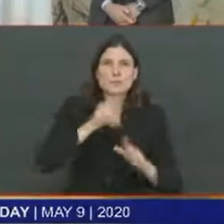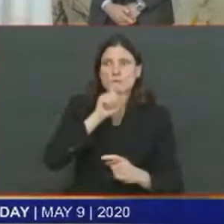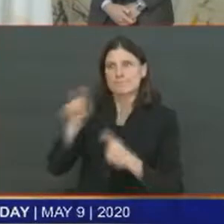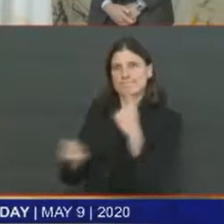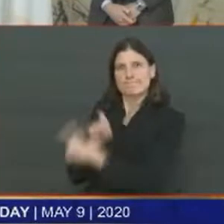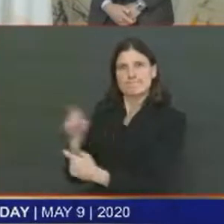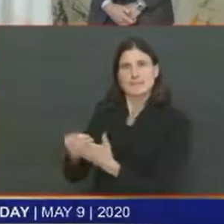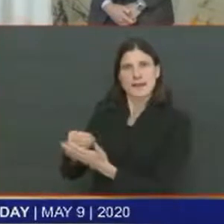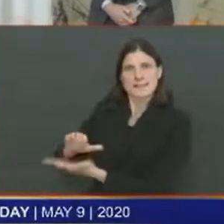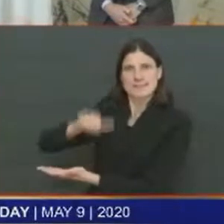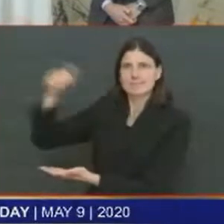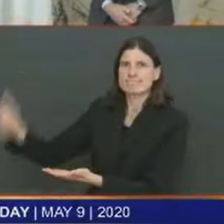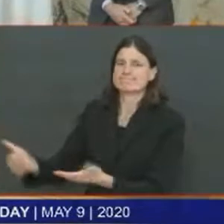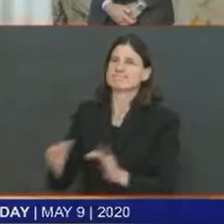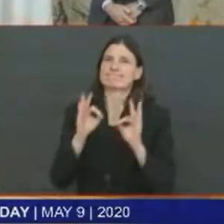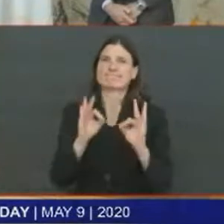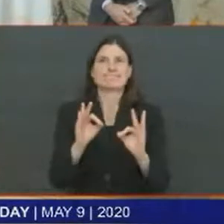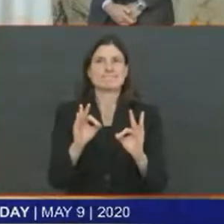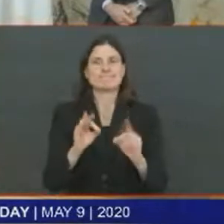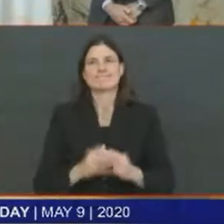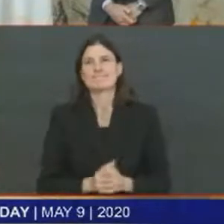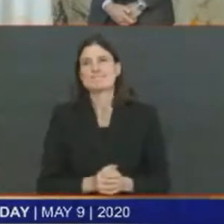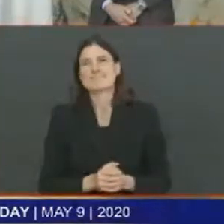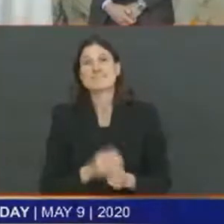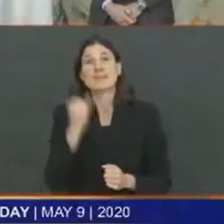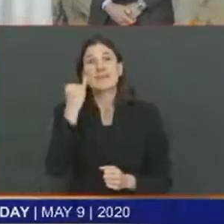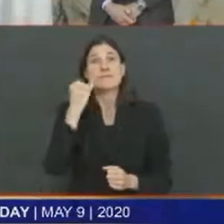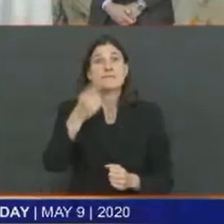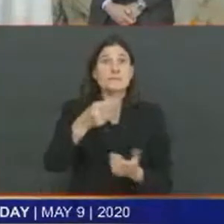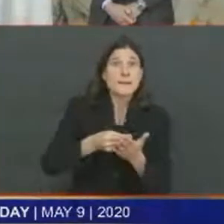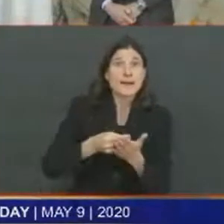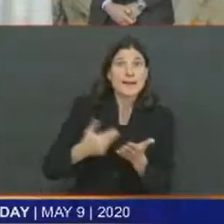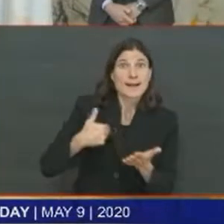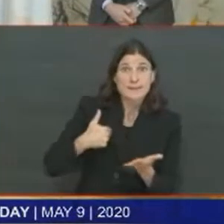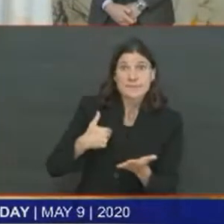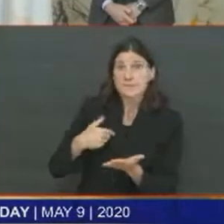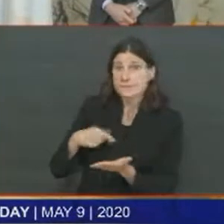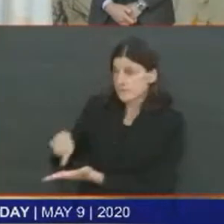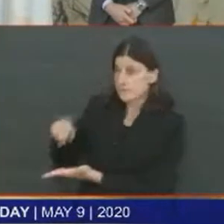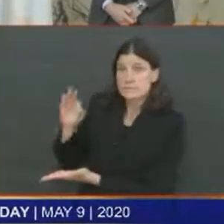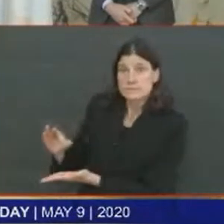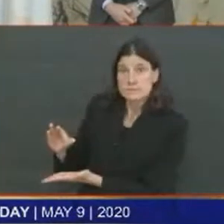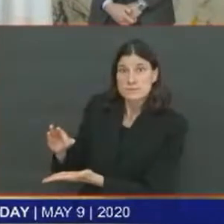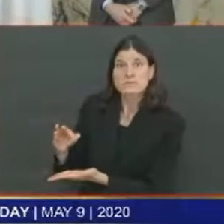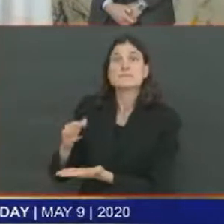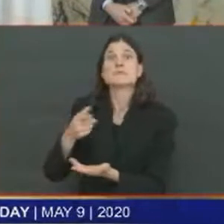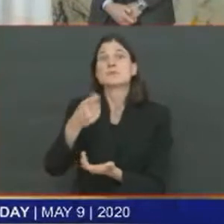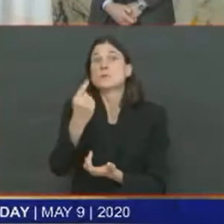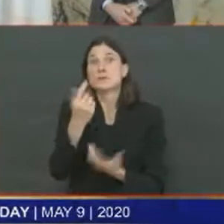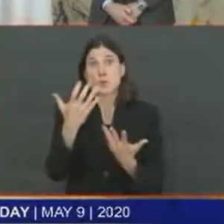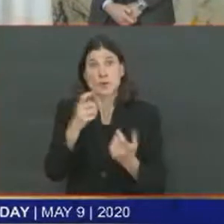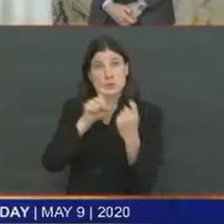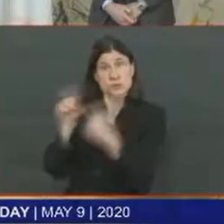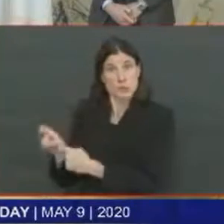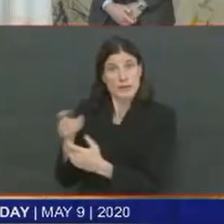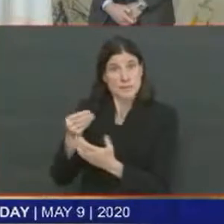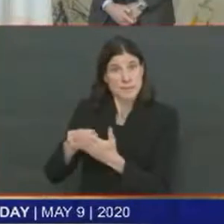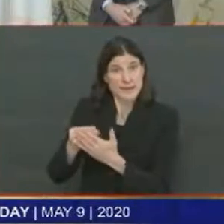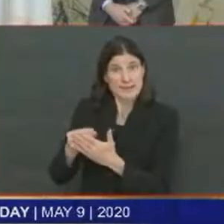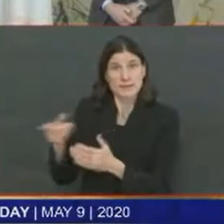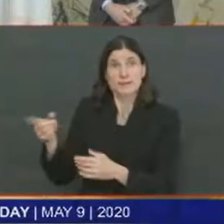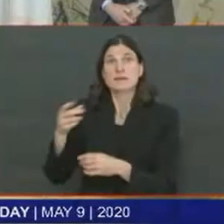to give and you want to help Rhode Islanders, I want you to take your phone out. I want you to text